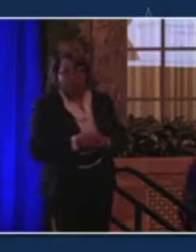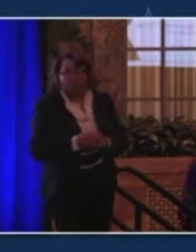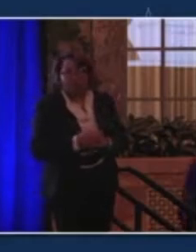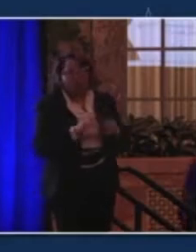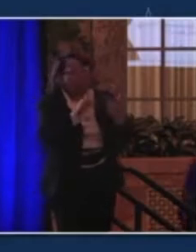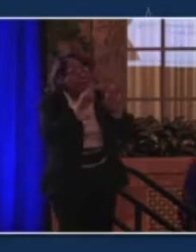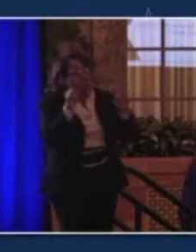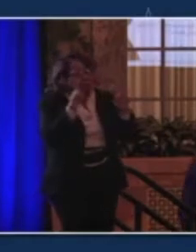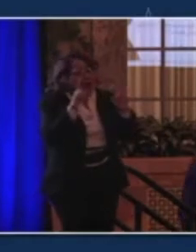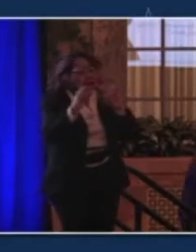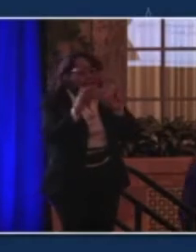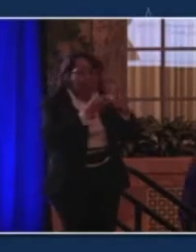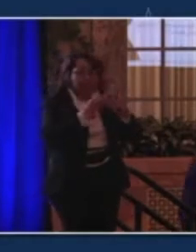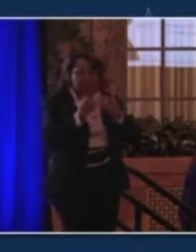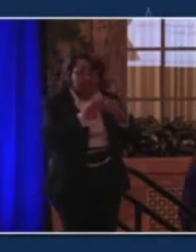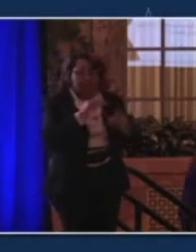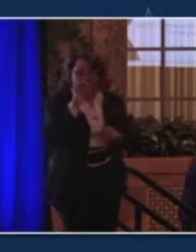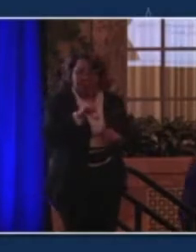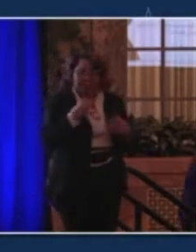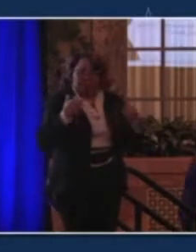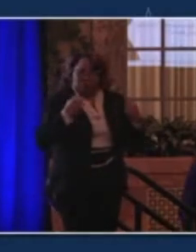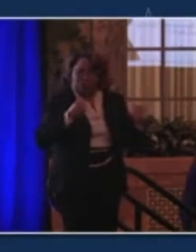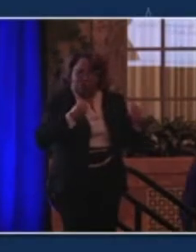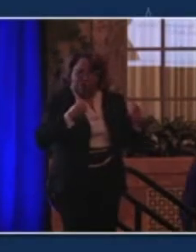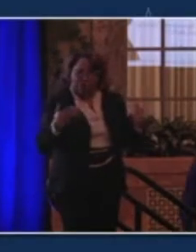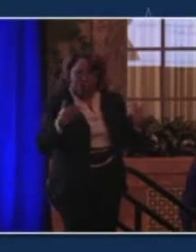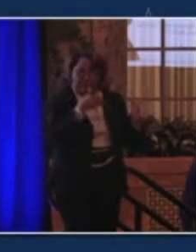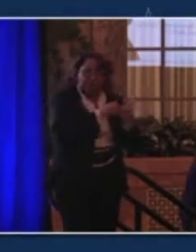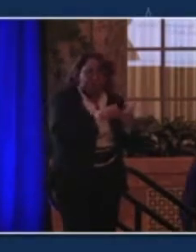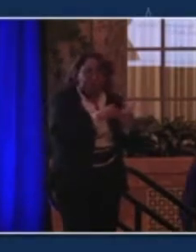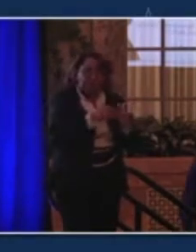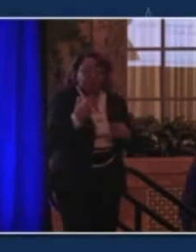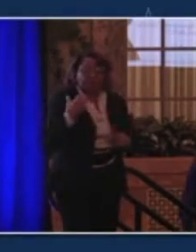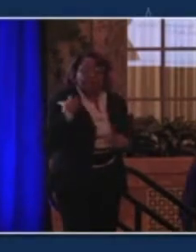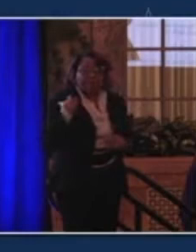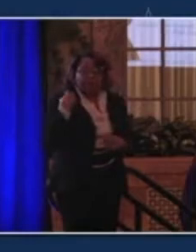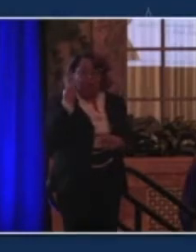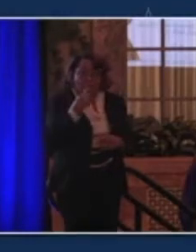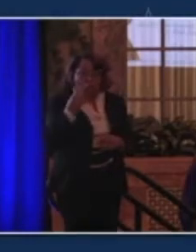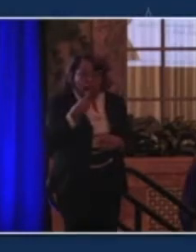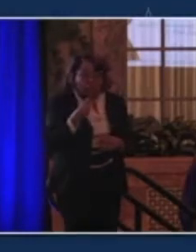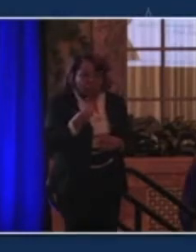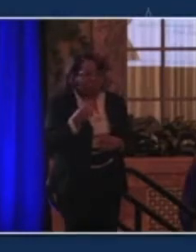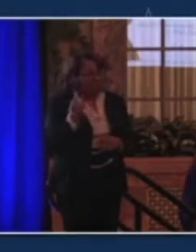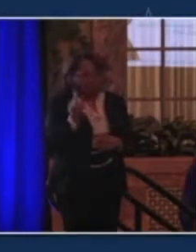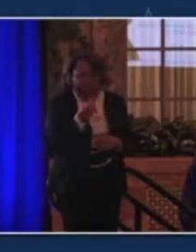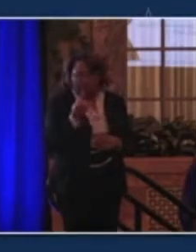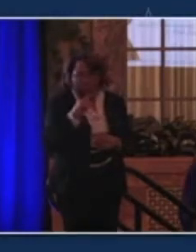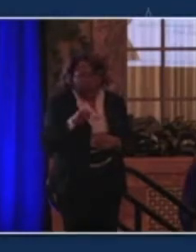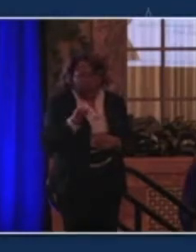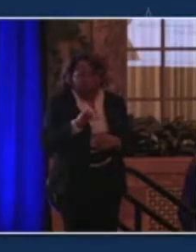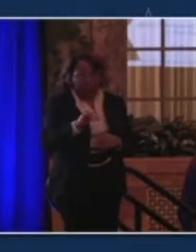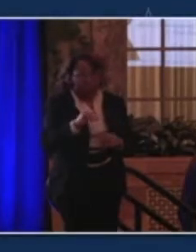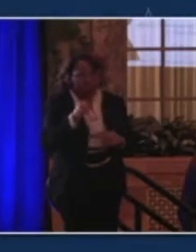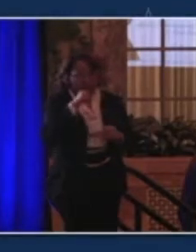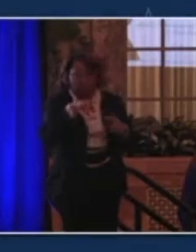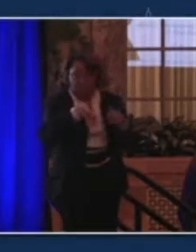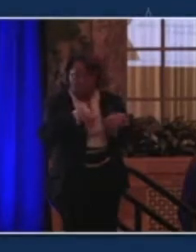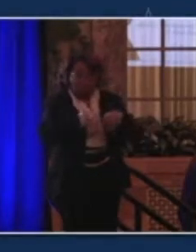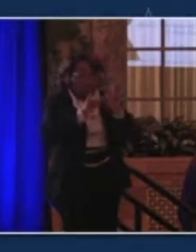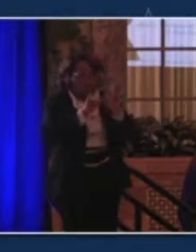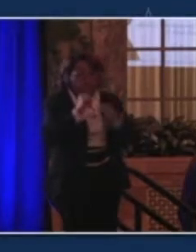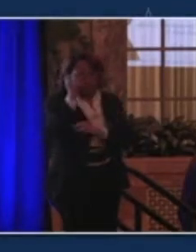But despite this fierce opposition, Mayor Washington, as he always did, stood tall, determined